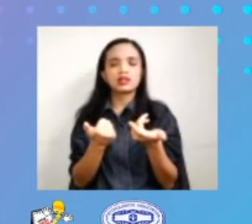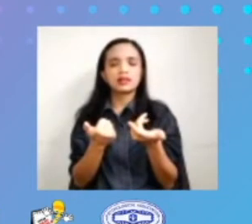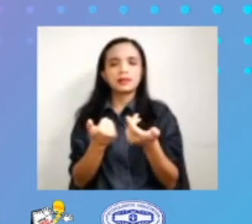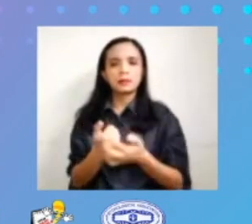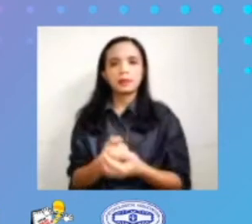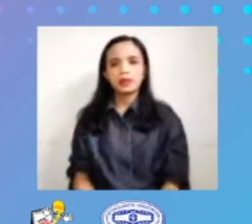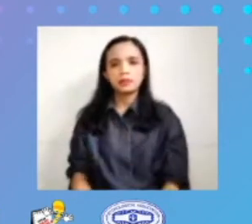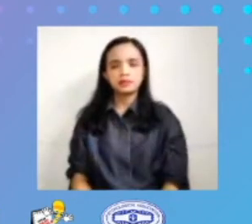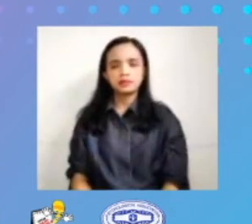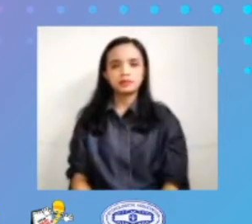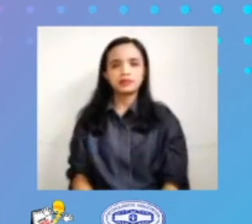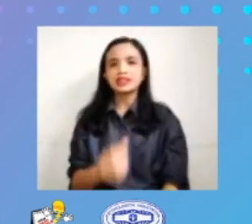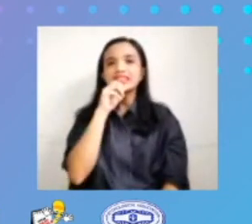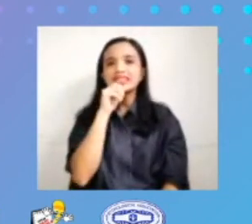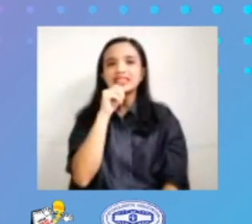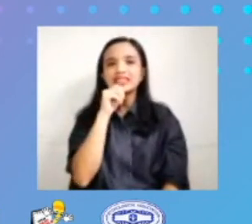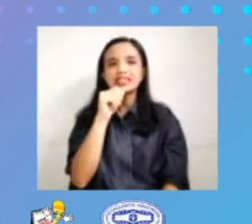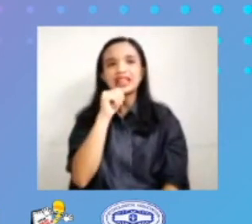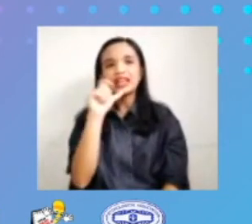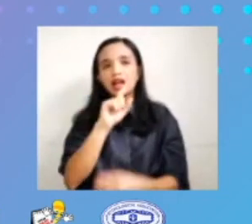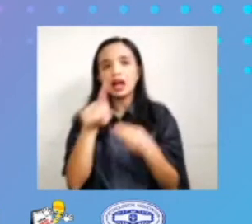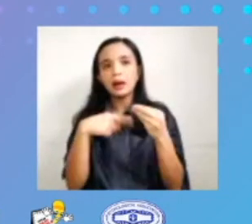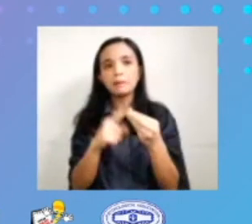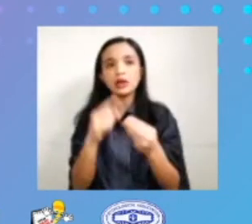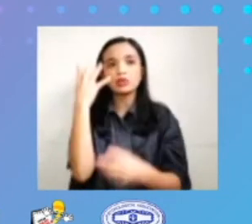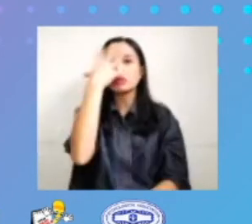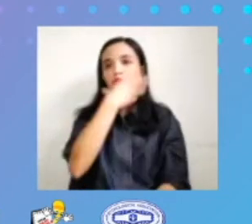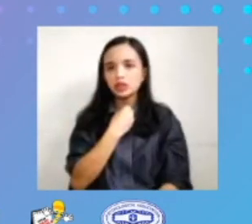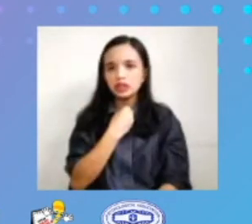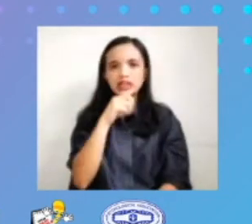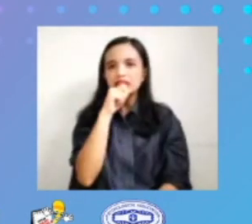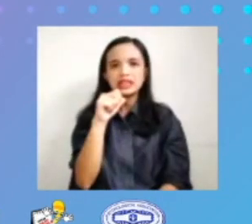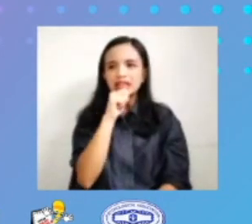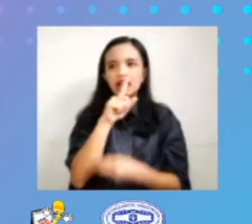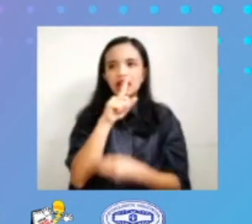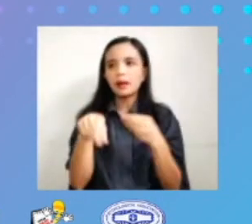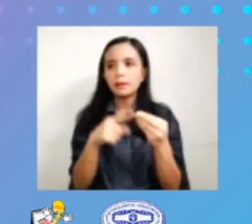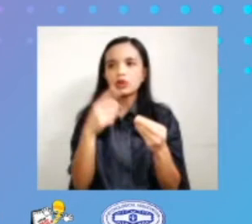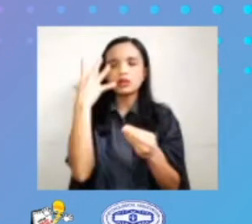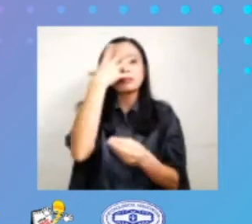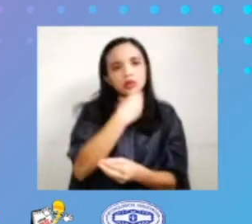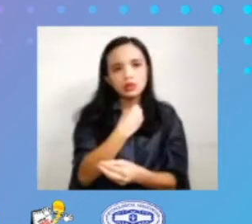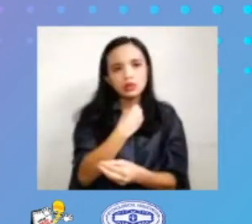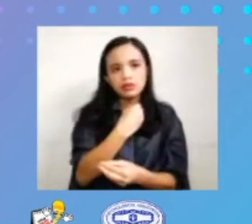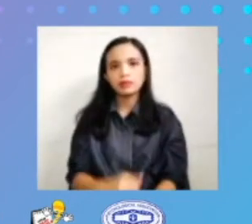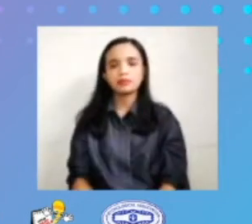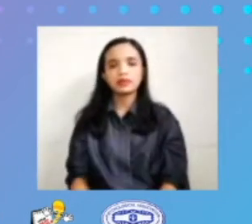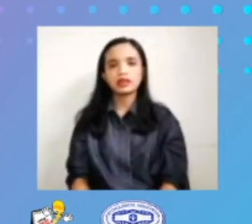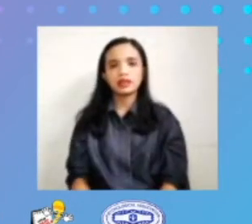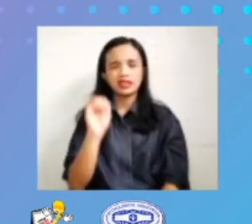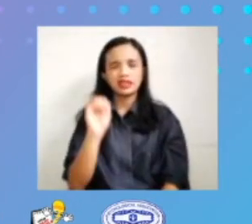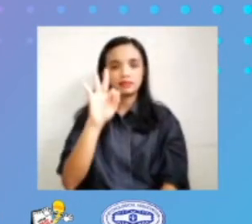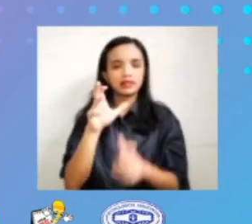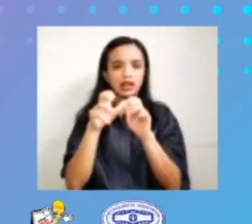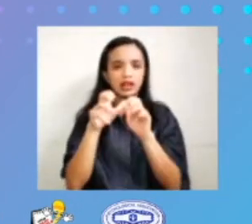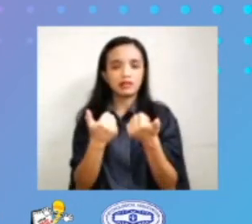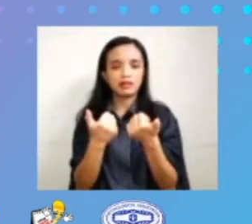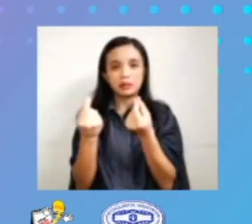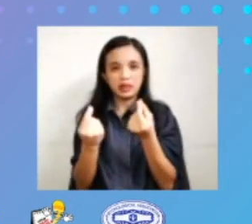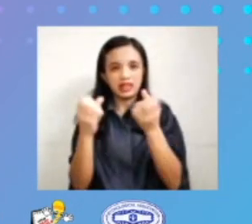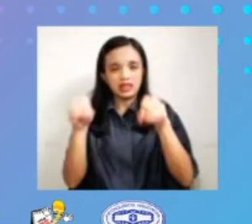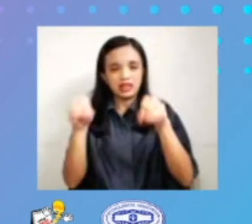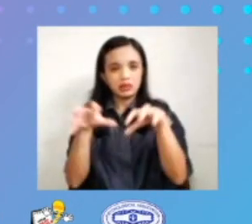ka, ganyan. You have to invest on that, no? You have to be mindful about your posture.